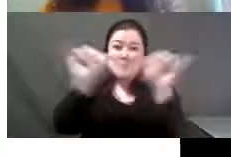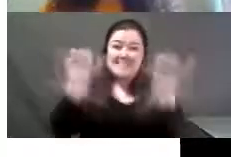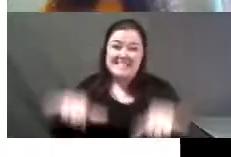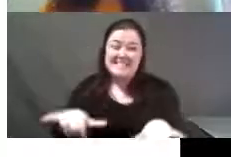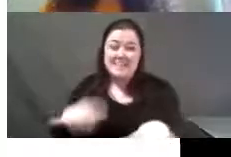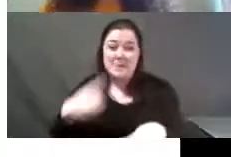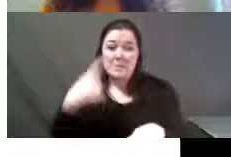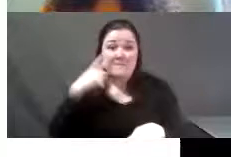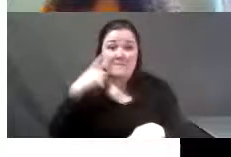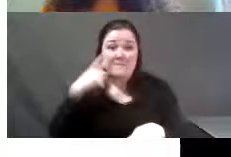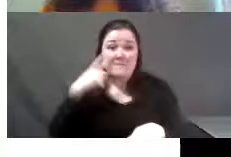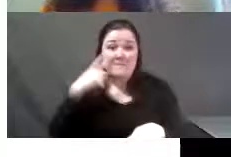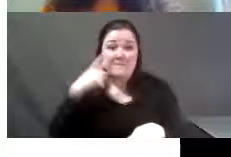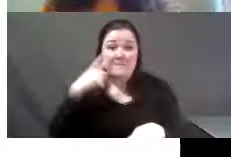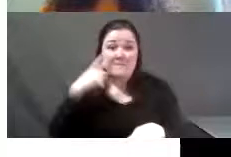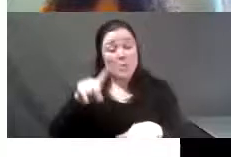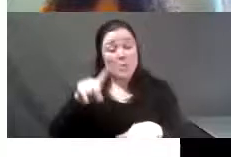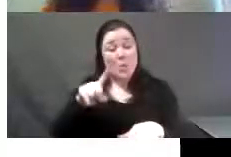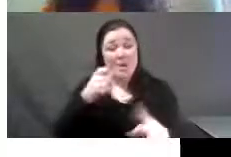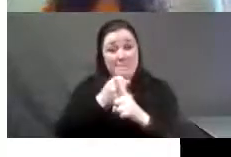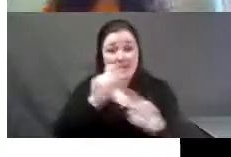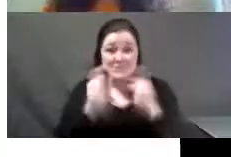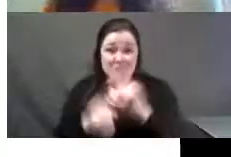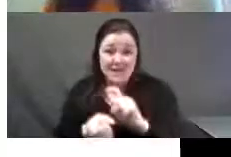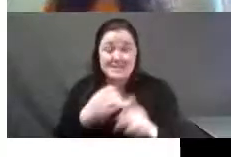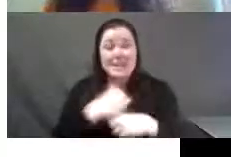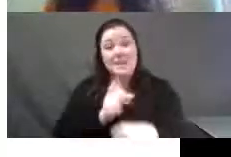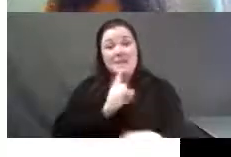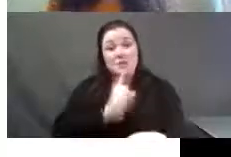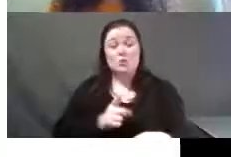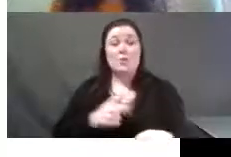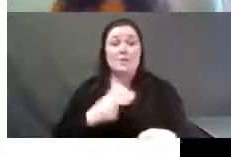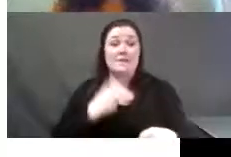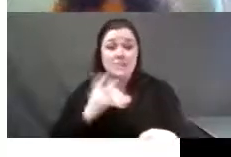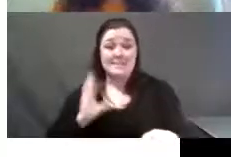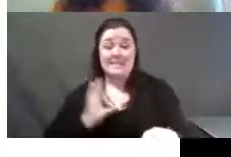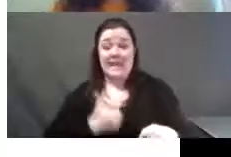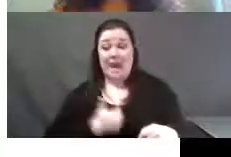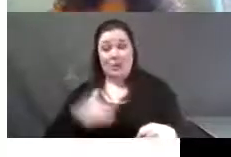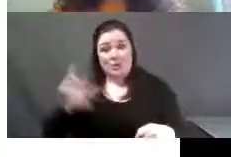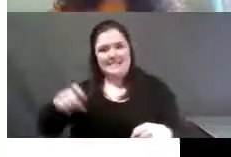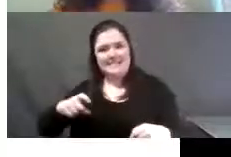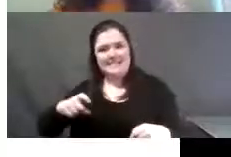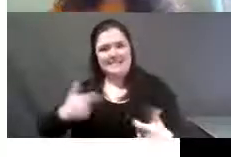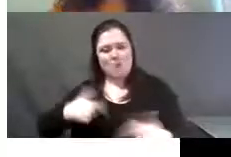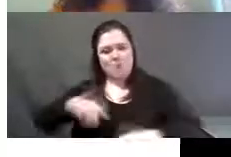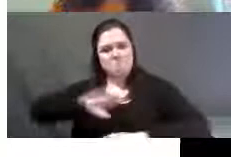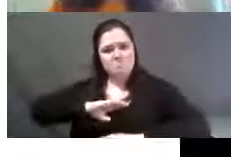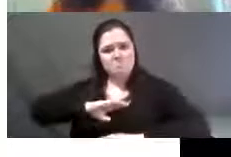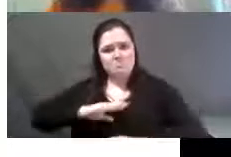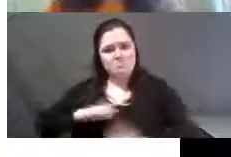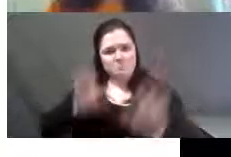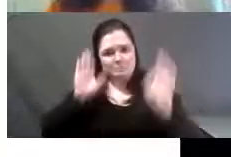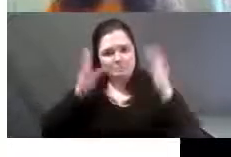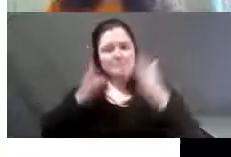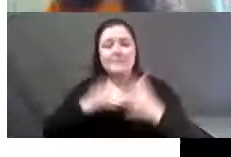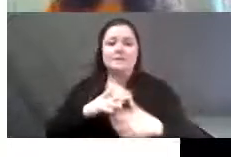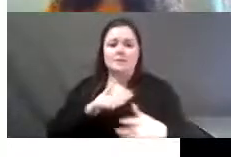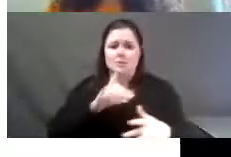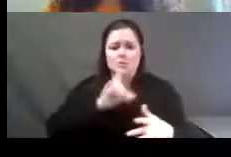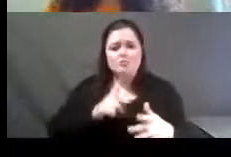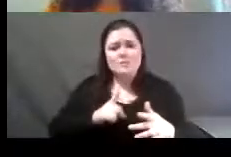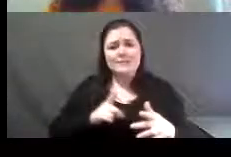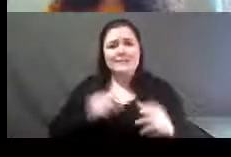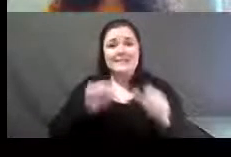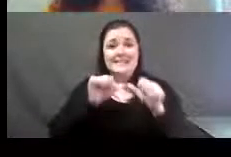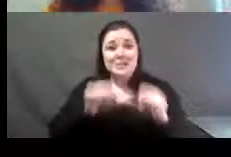change and to ensure that our voices and our needs are heard. And to continue to build off of